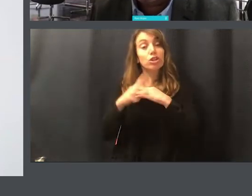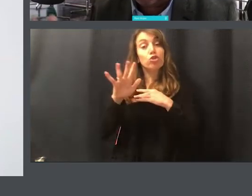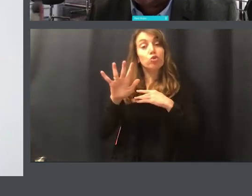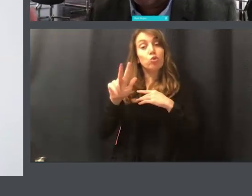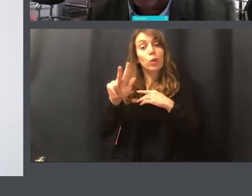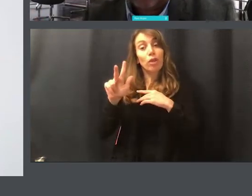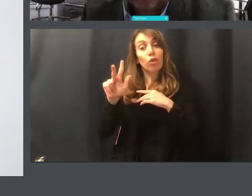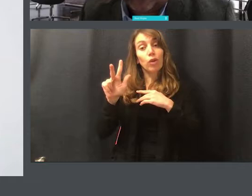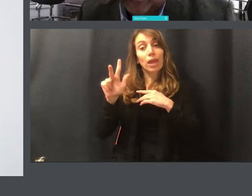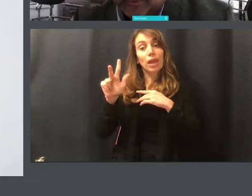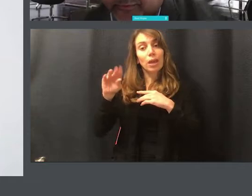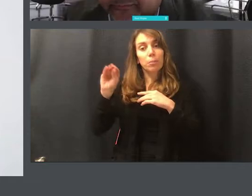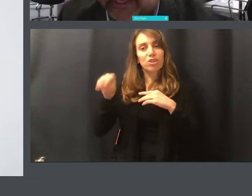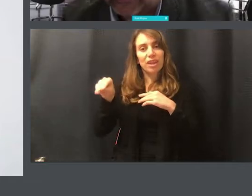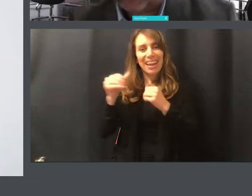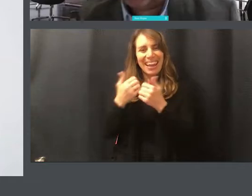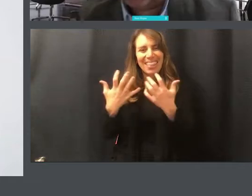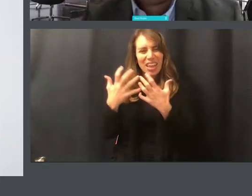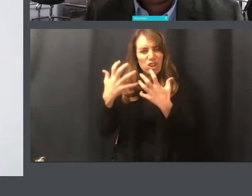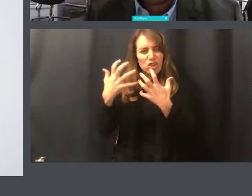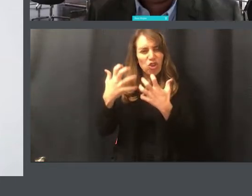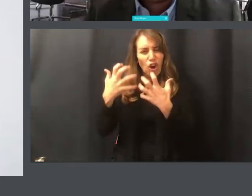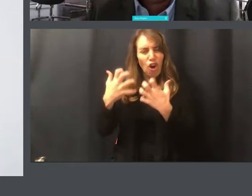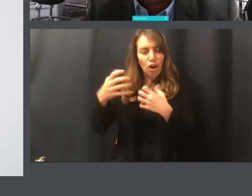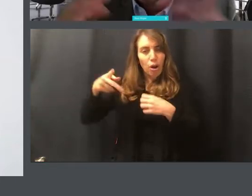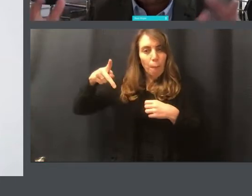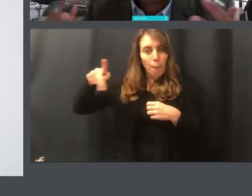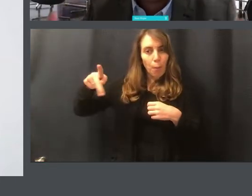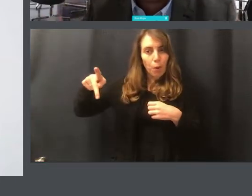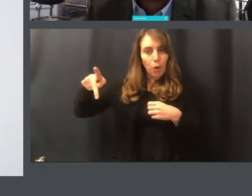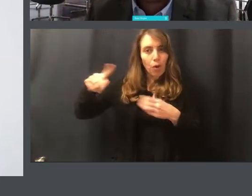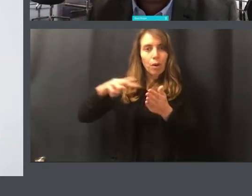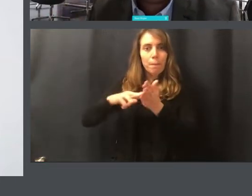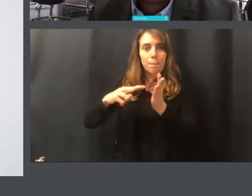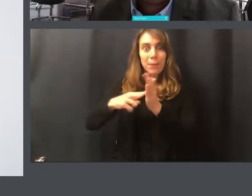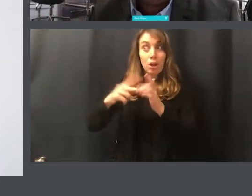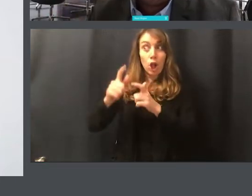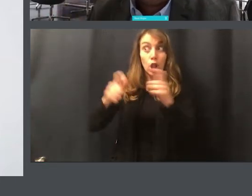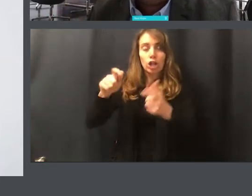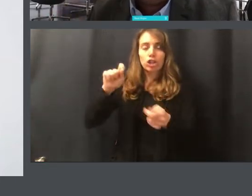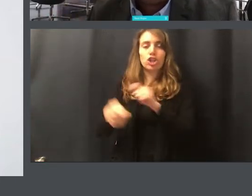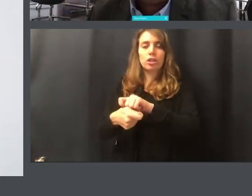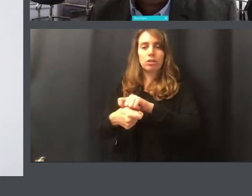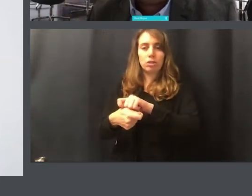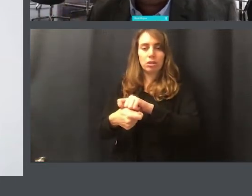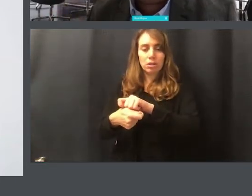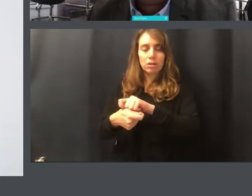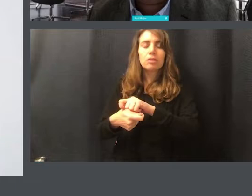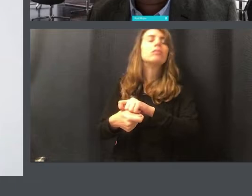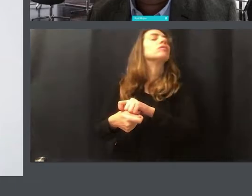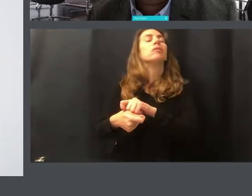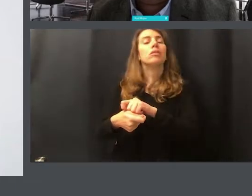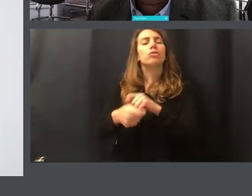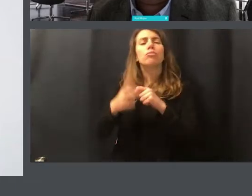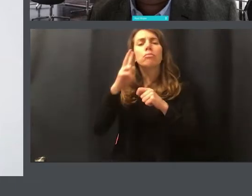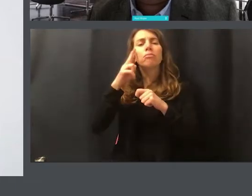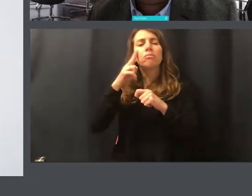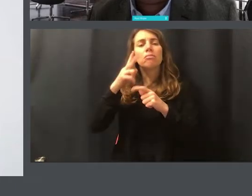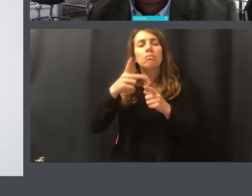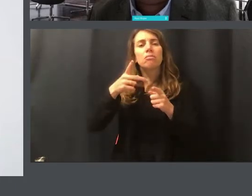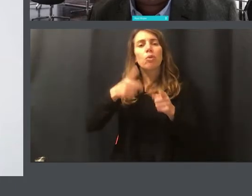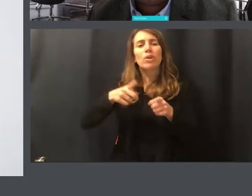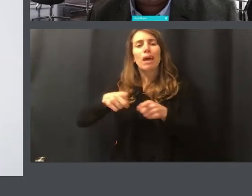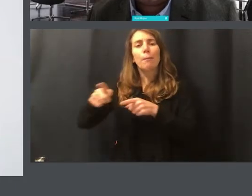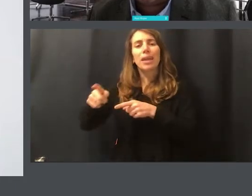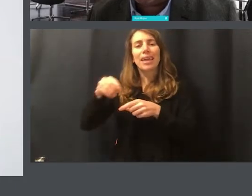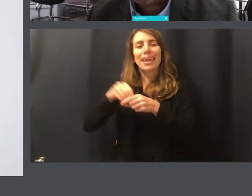darker, again, purple, violet, means it's a much larger change. And let's see what's happening again in